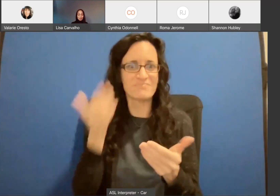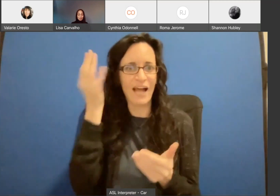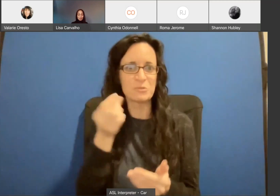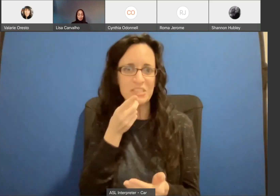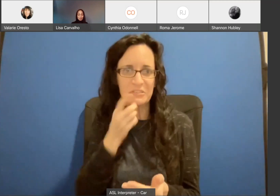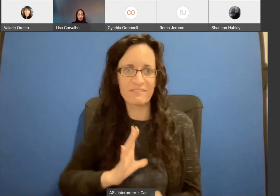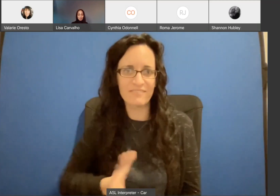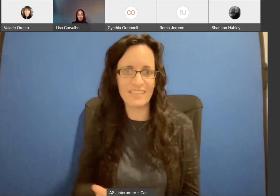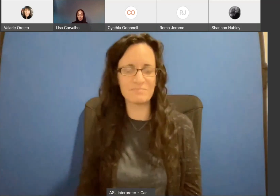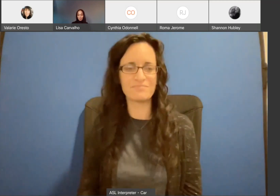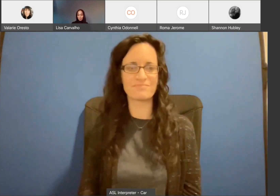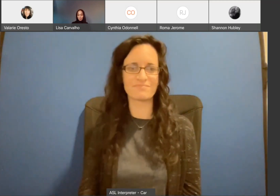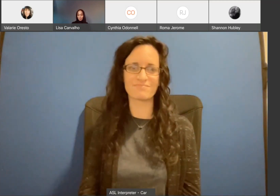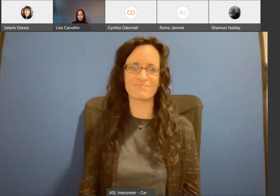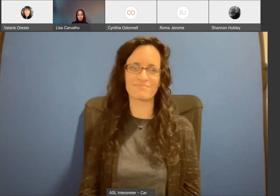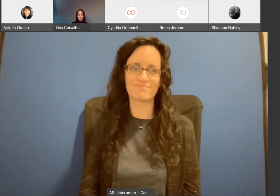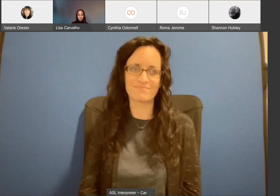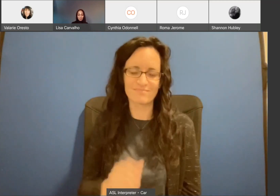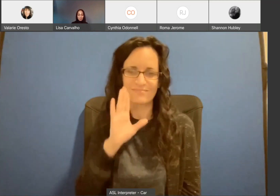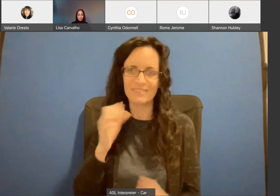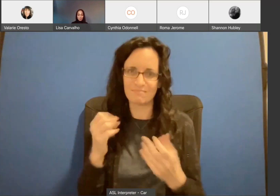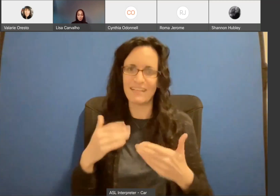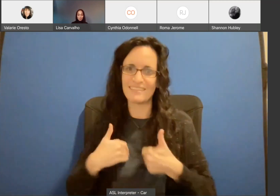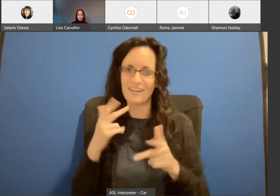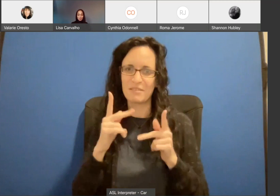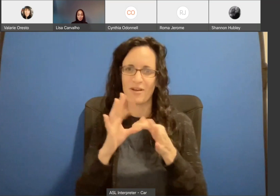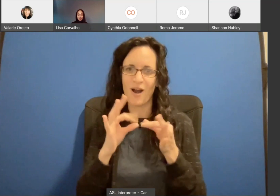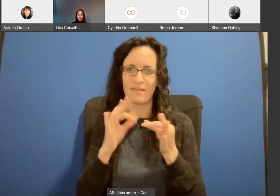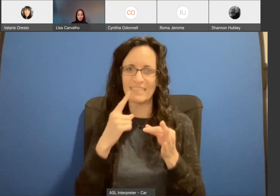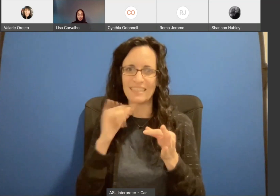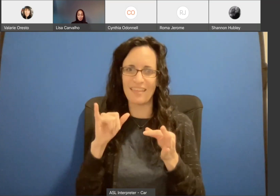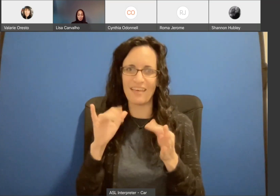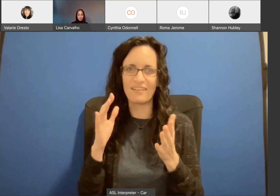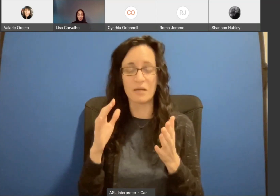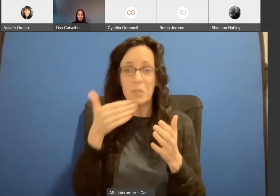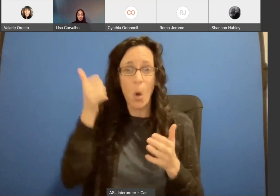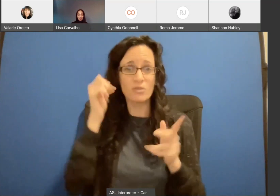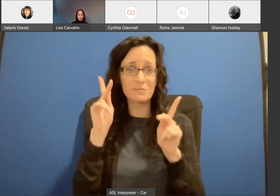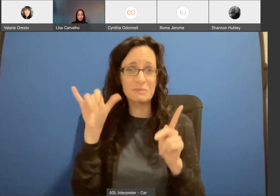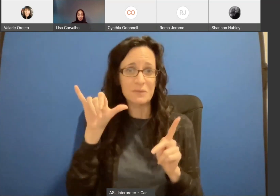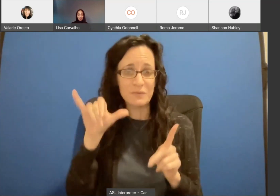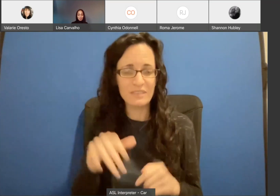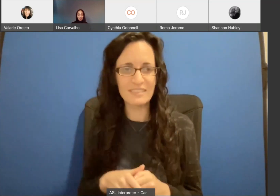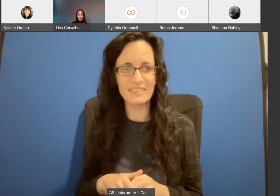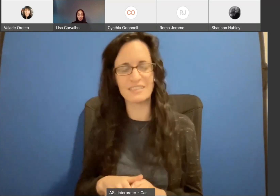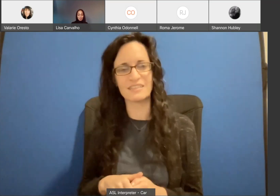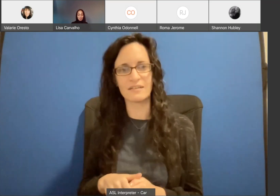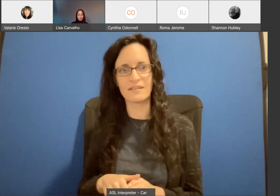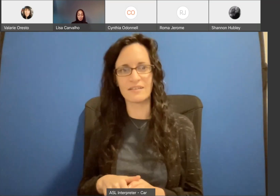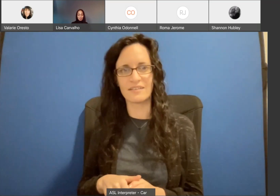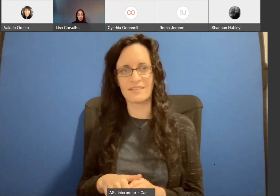But yeah, I know a lot of young people say stuff like that, right? A lot of older people do too. But my point is, we're